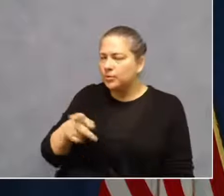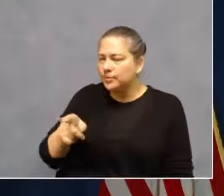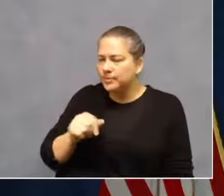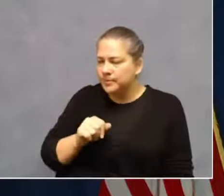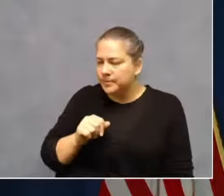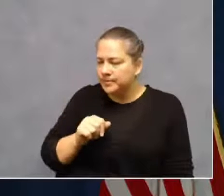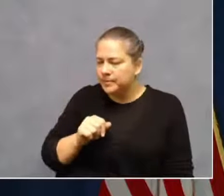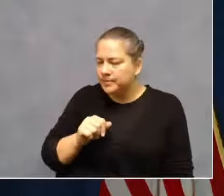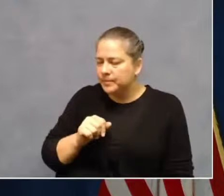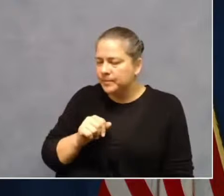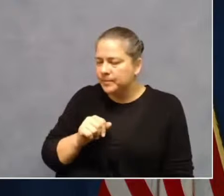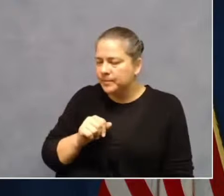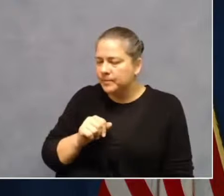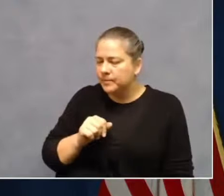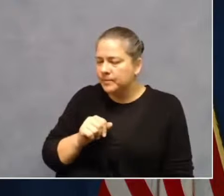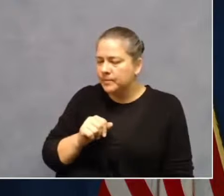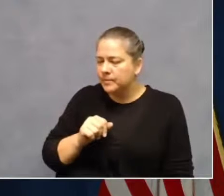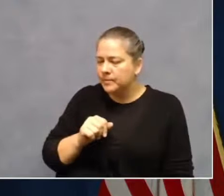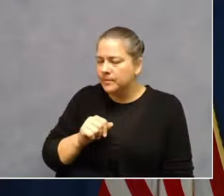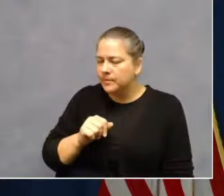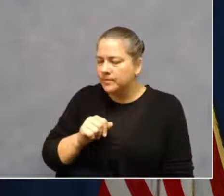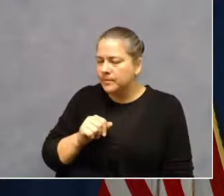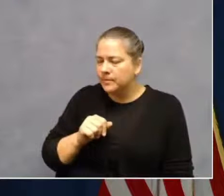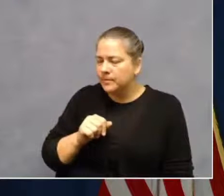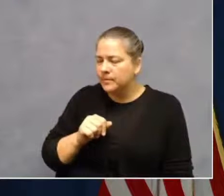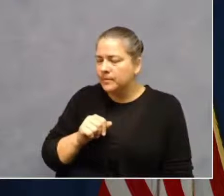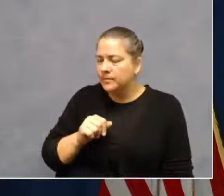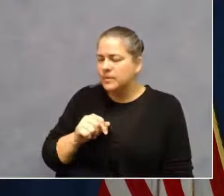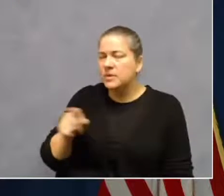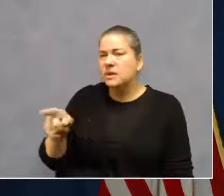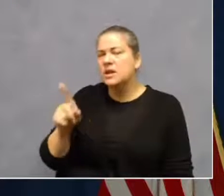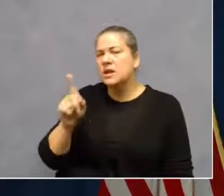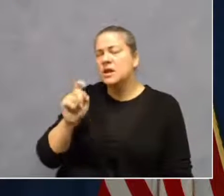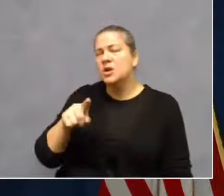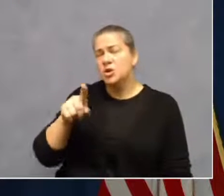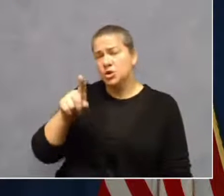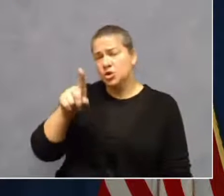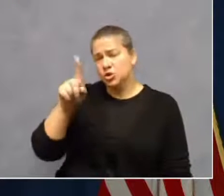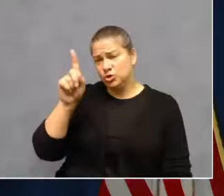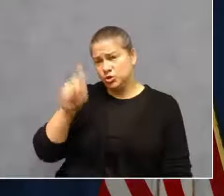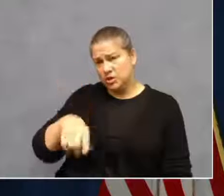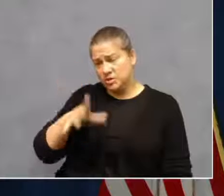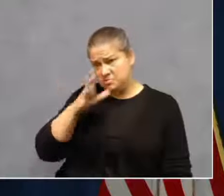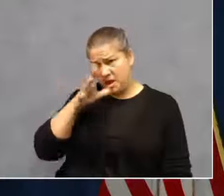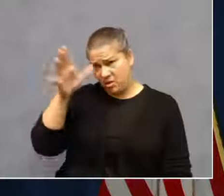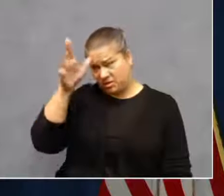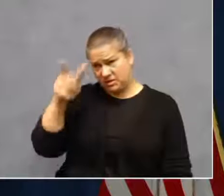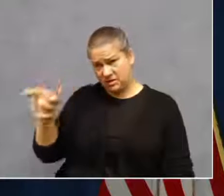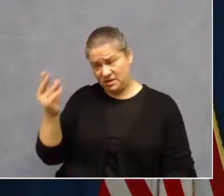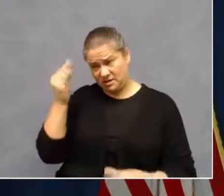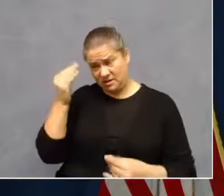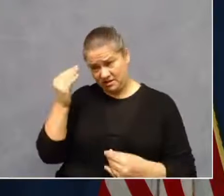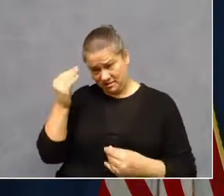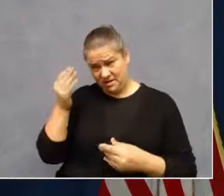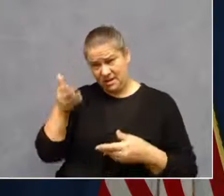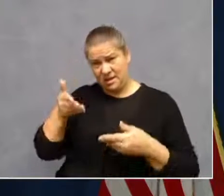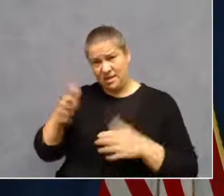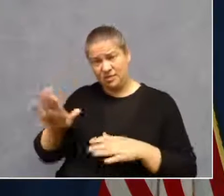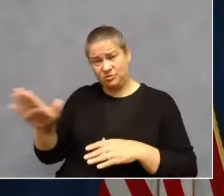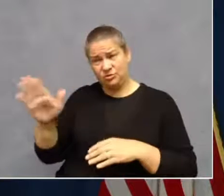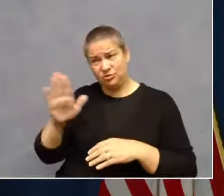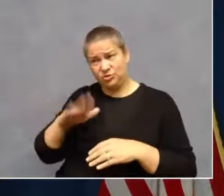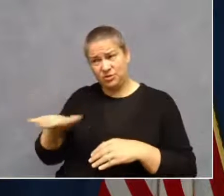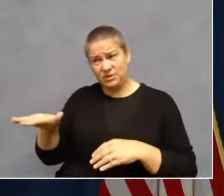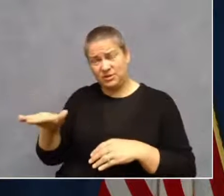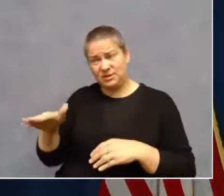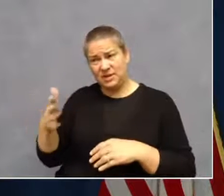Reading whether or not that's safe, and should parents be rethinking whether or not to allow their kids to go trick-or-treating when mask compliance is not